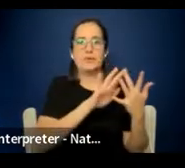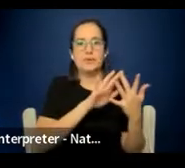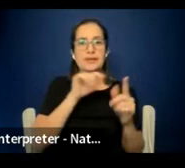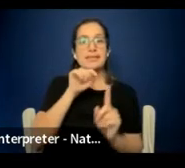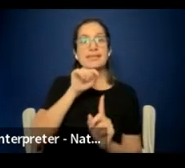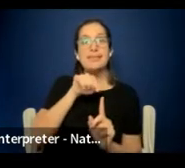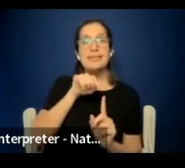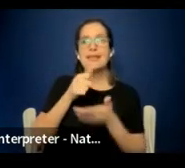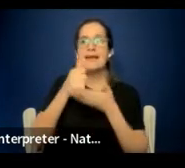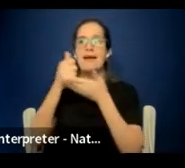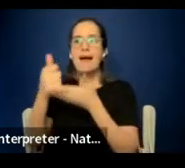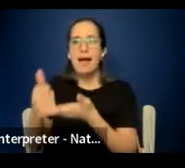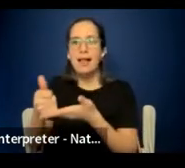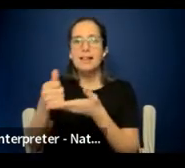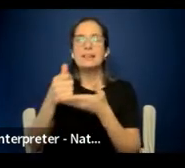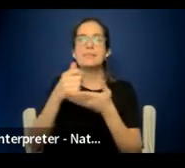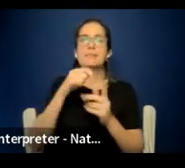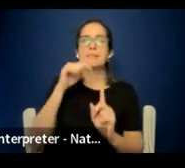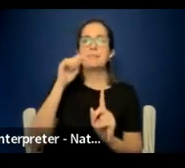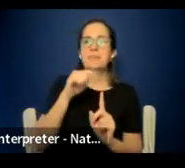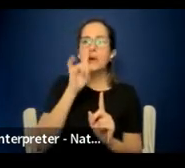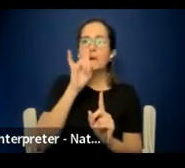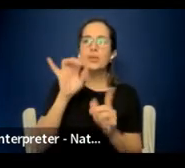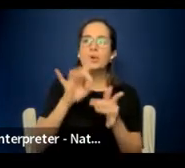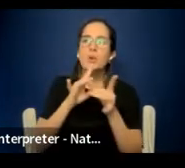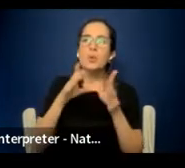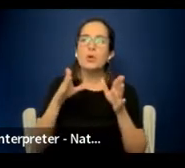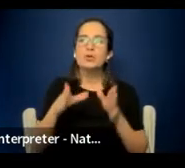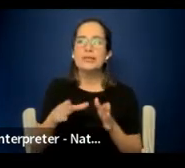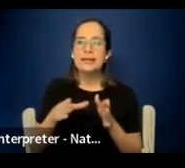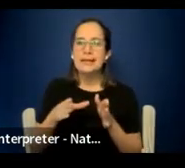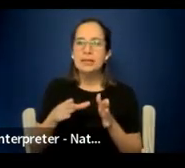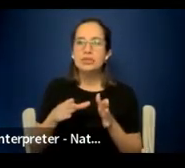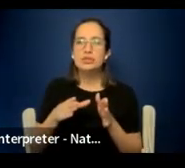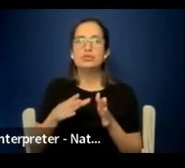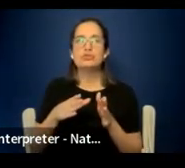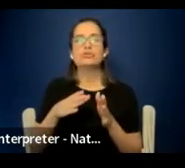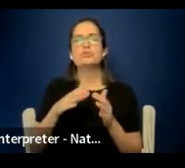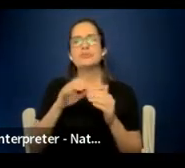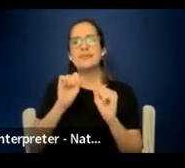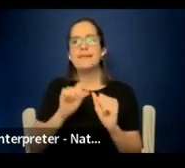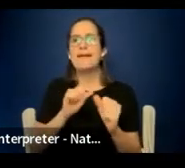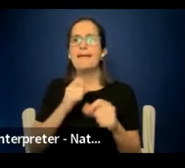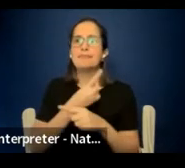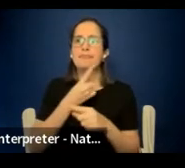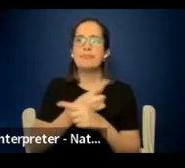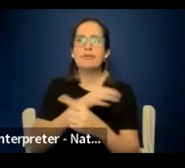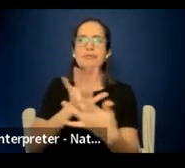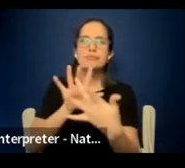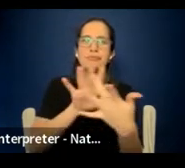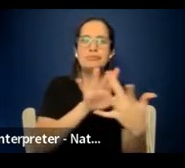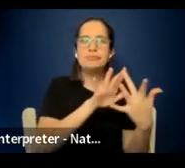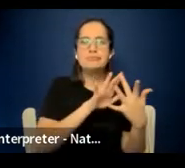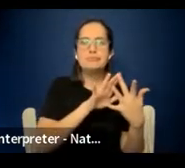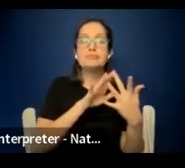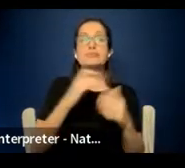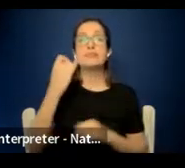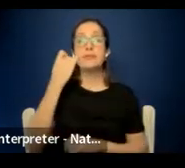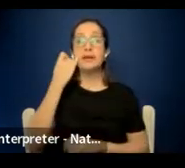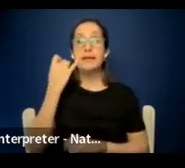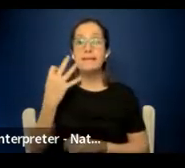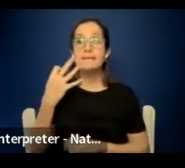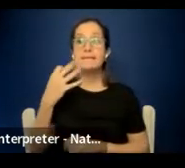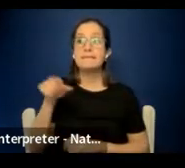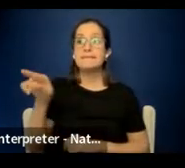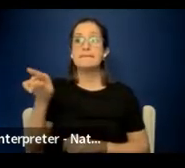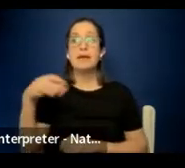the coordinator, be their point person internally to get what they need, and be there to answer questions, you know, flag any